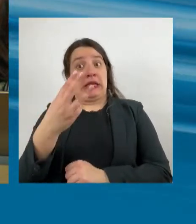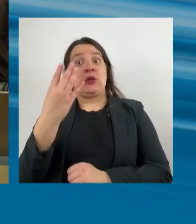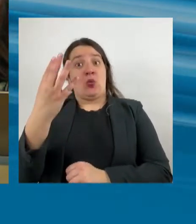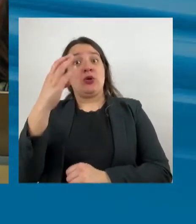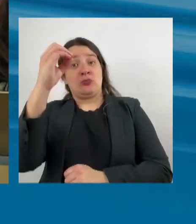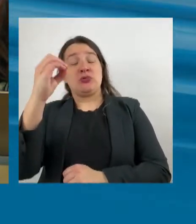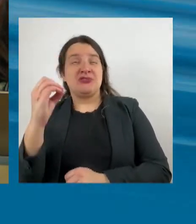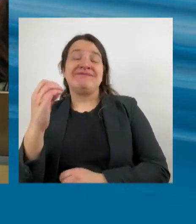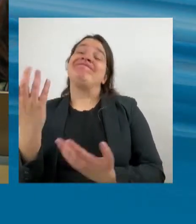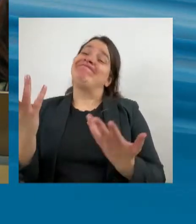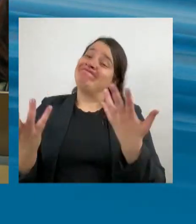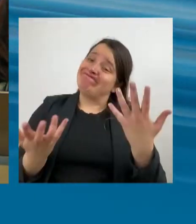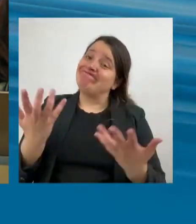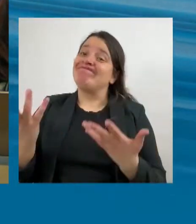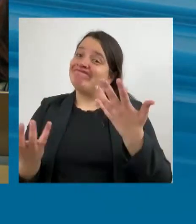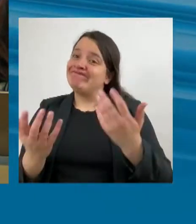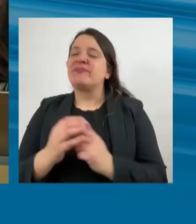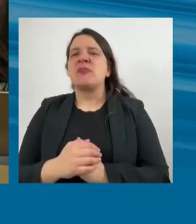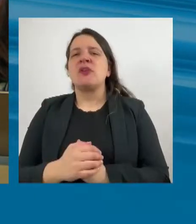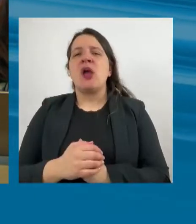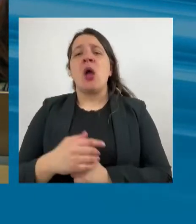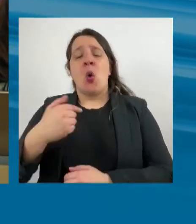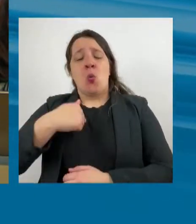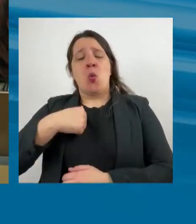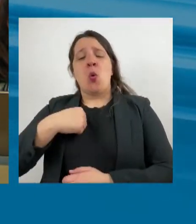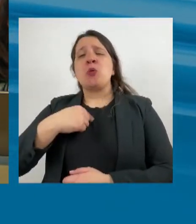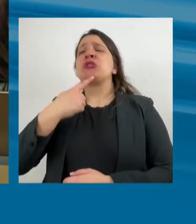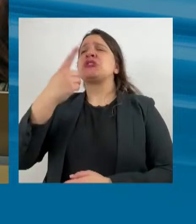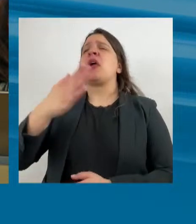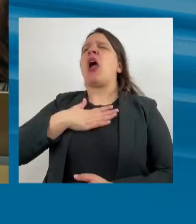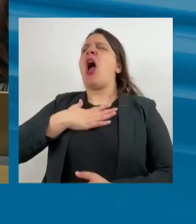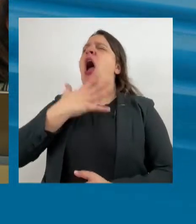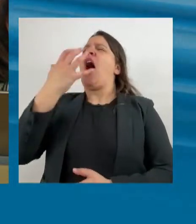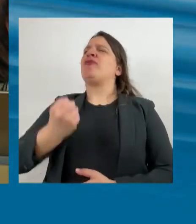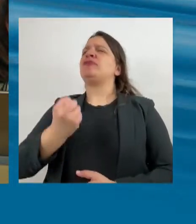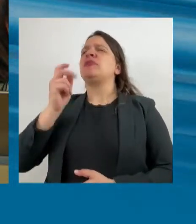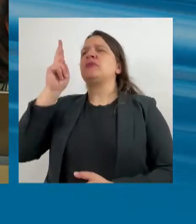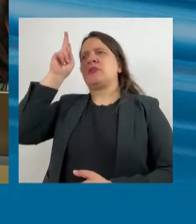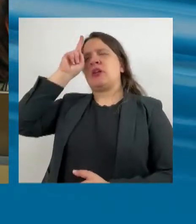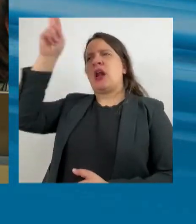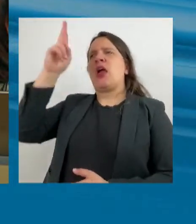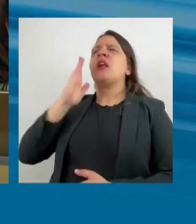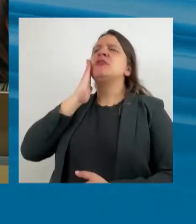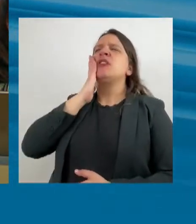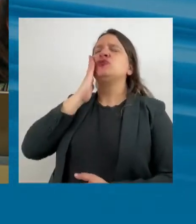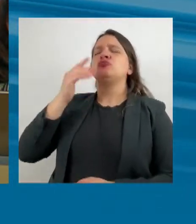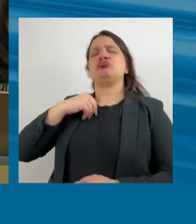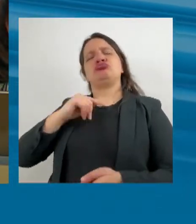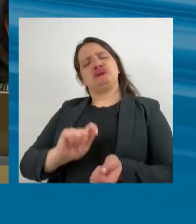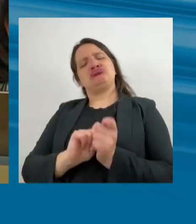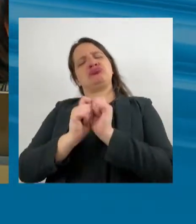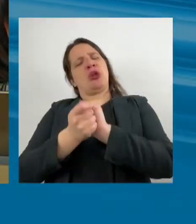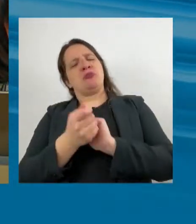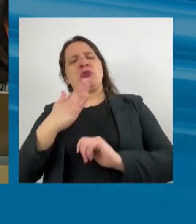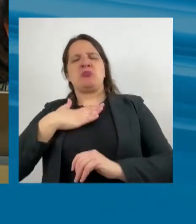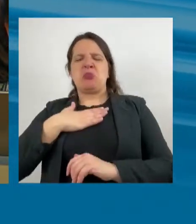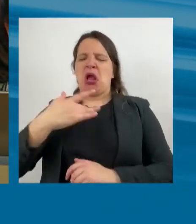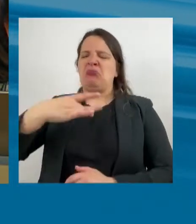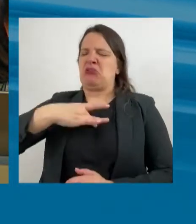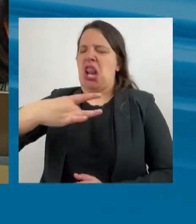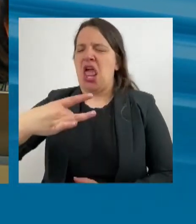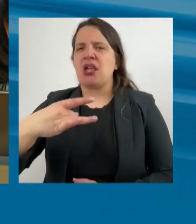could be underestimated. The self-identification in population